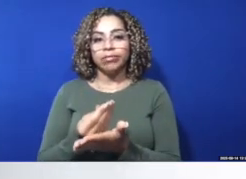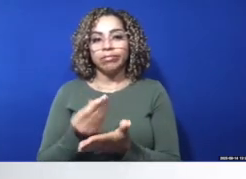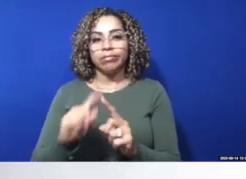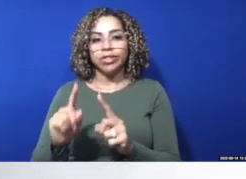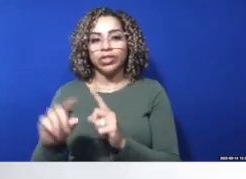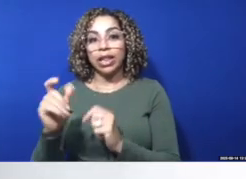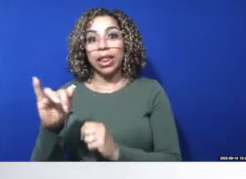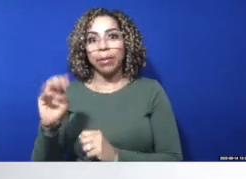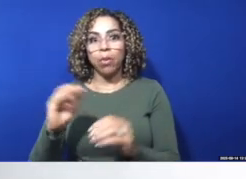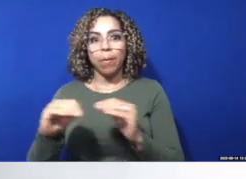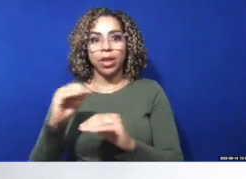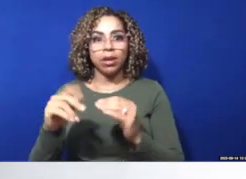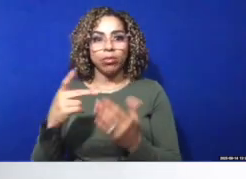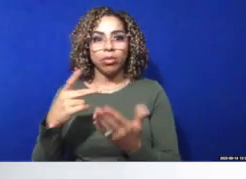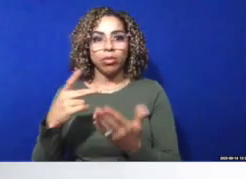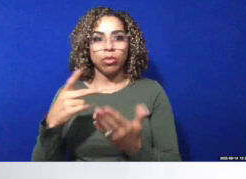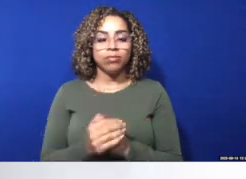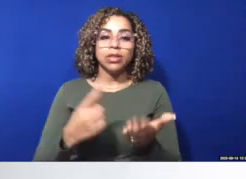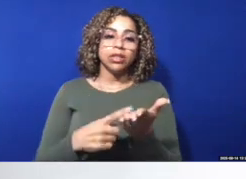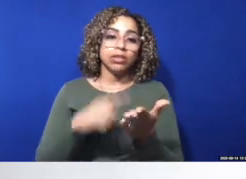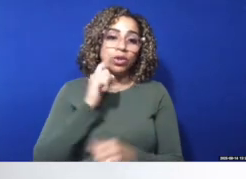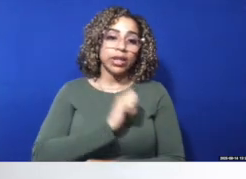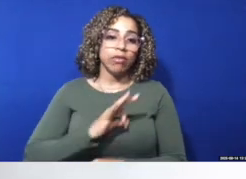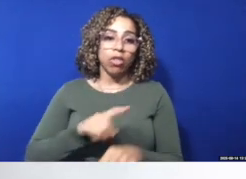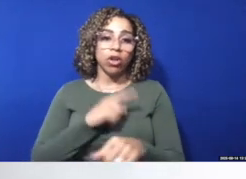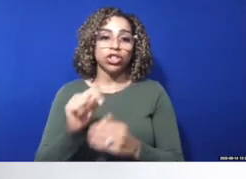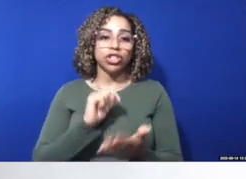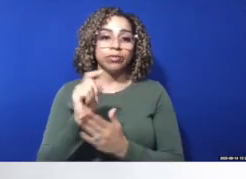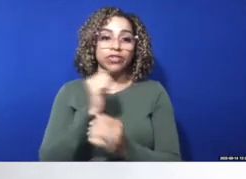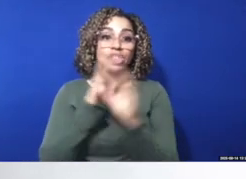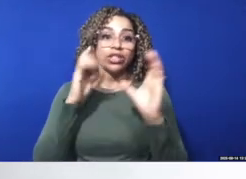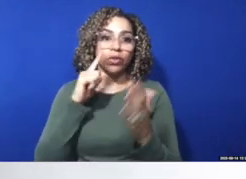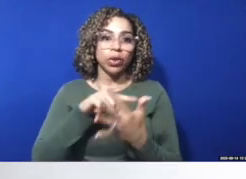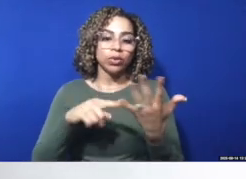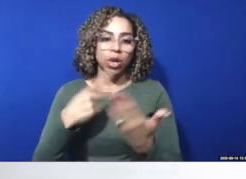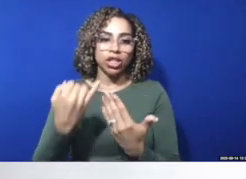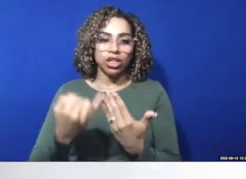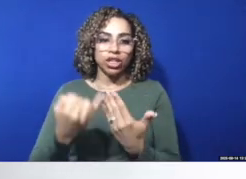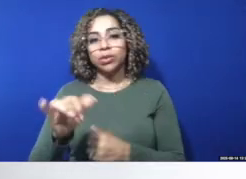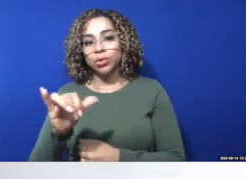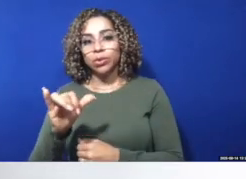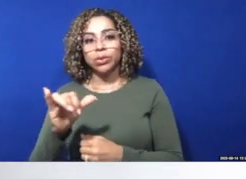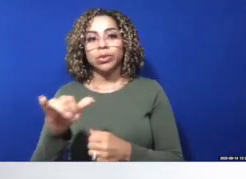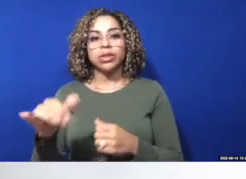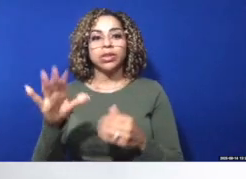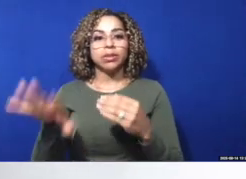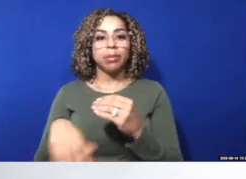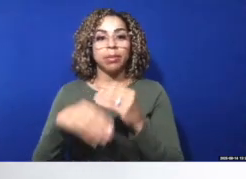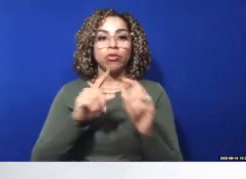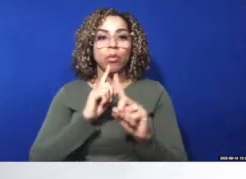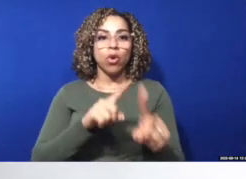these projects, and finally, it serves as the annual supplemental report required by the 2018-2019 Budget Act.